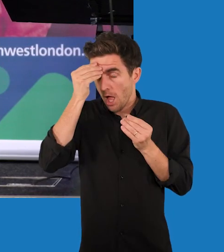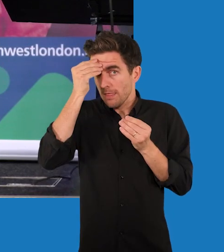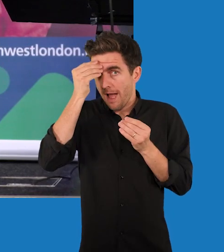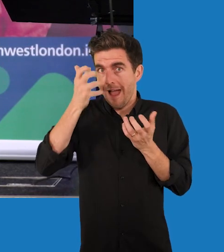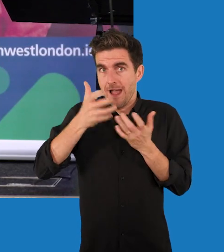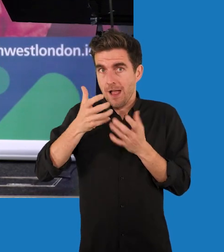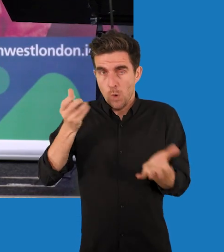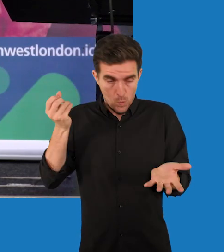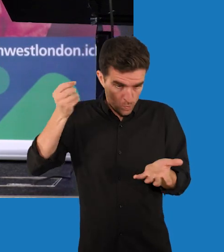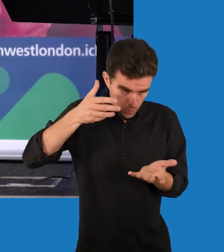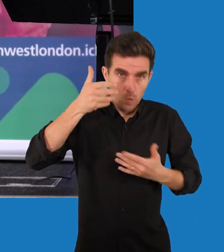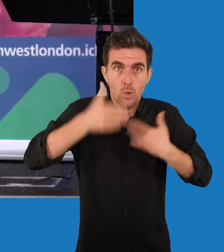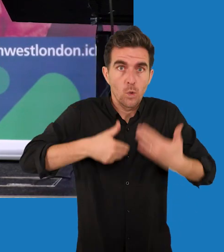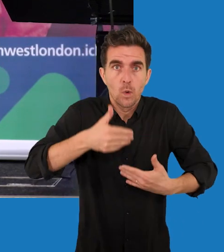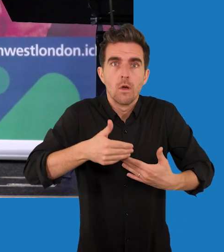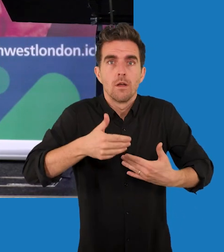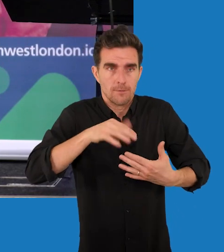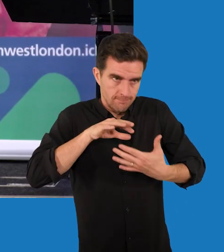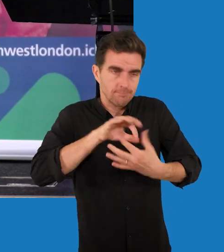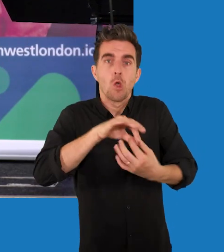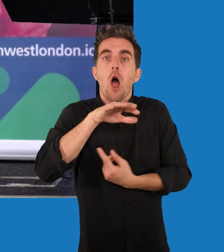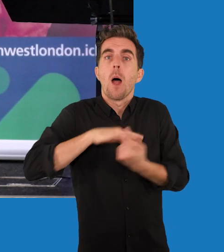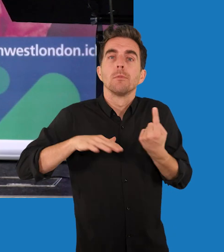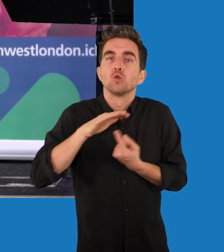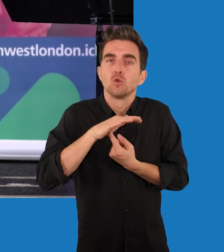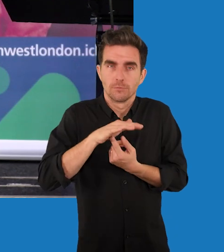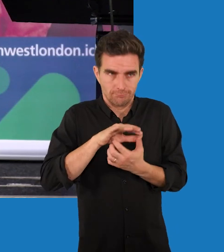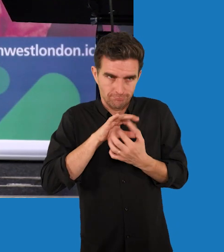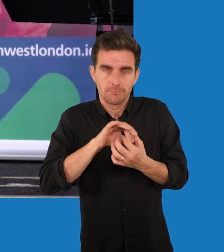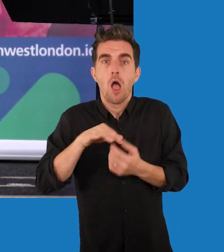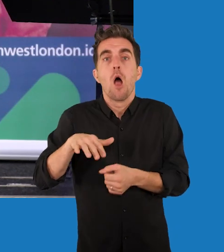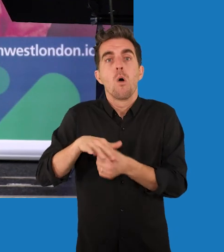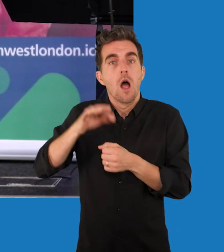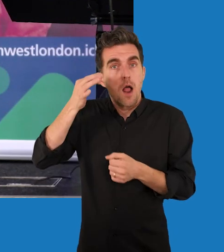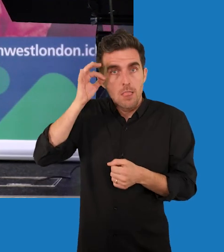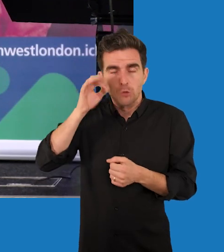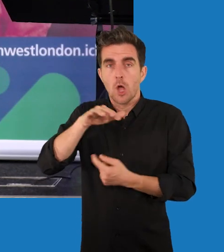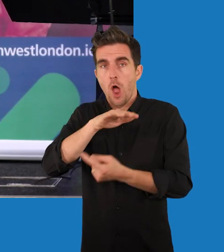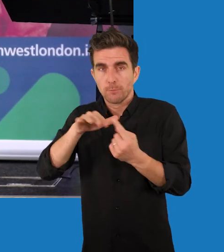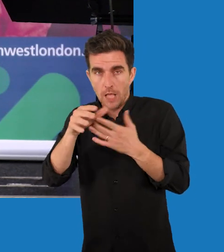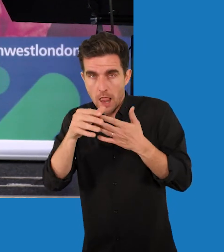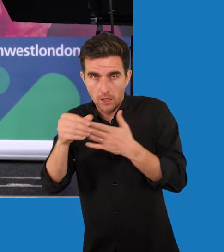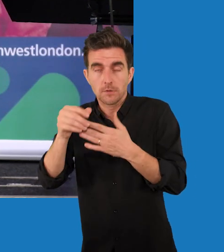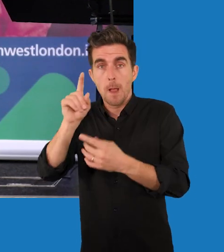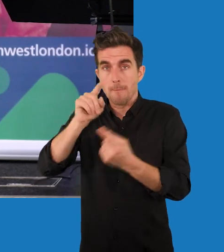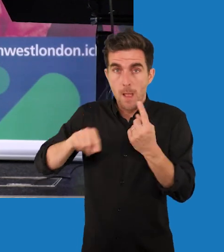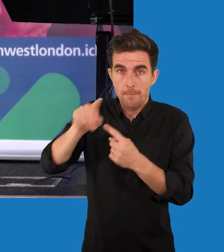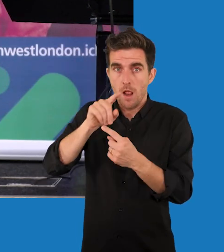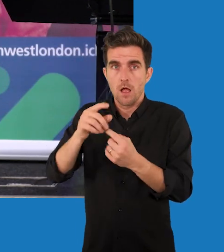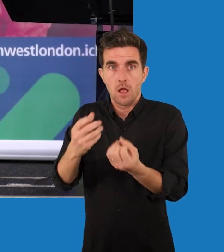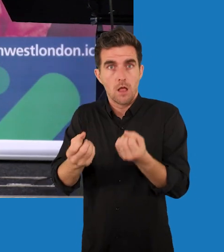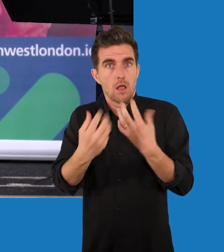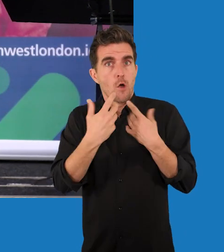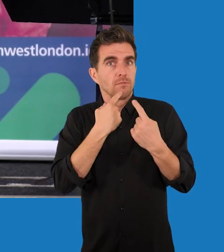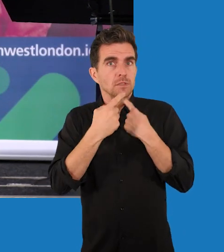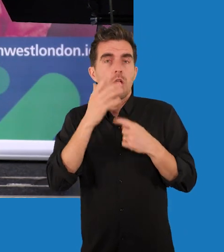this learning about what's best practice, how do we engage with communities, how do we work with local authorities, with our community leaders, with other people